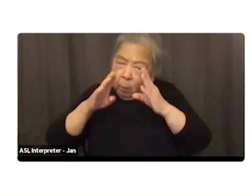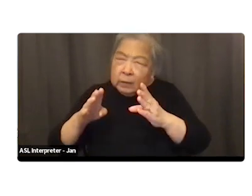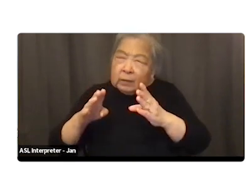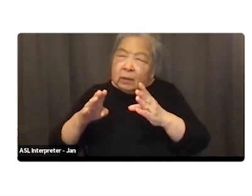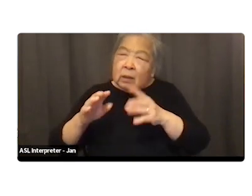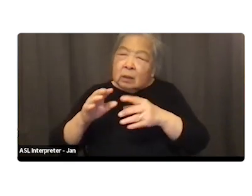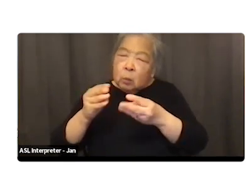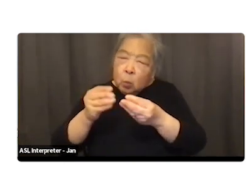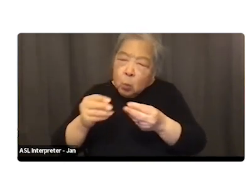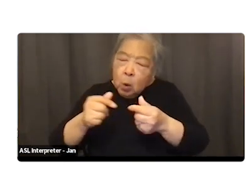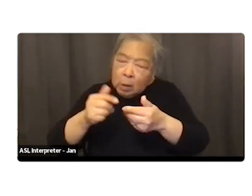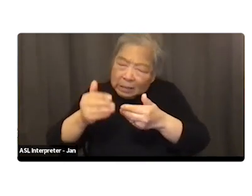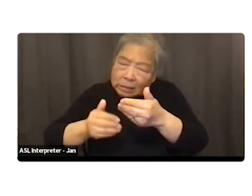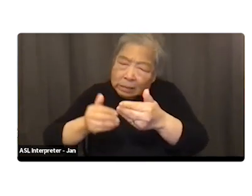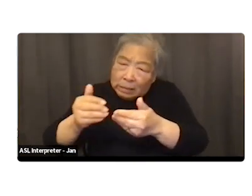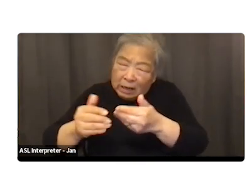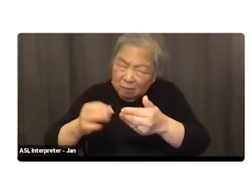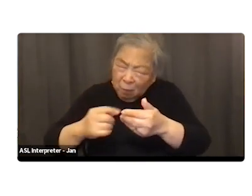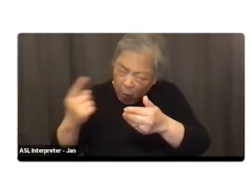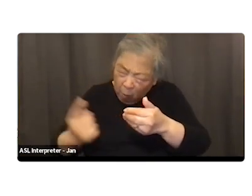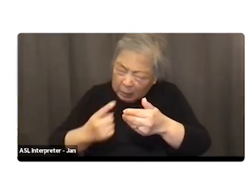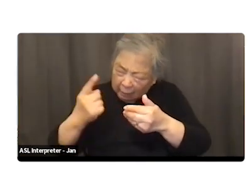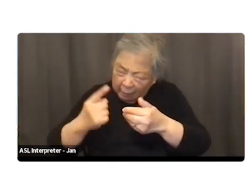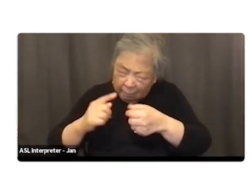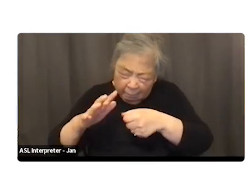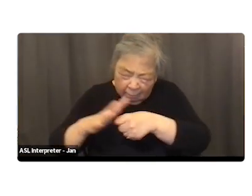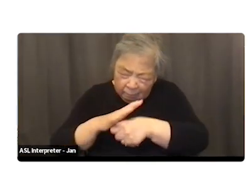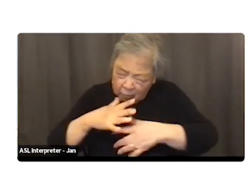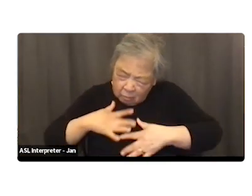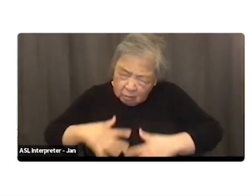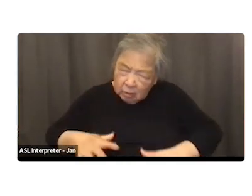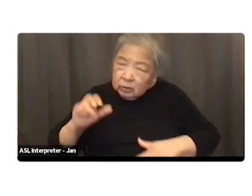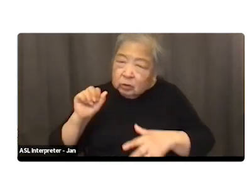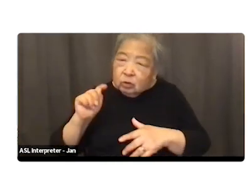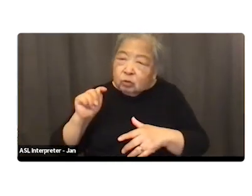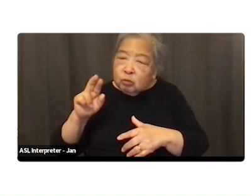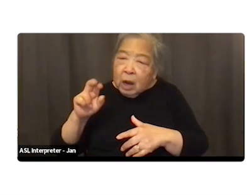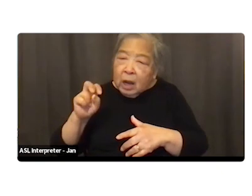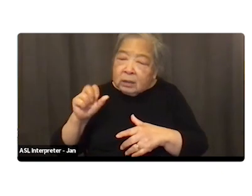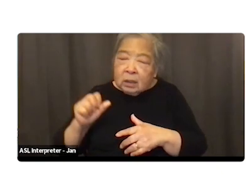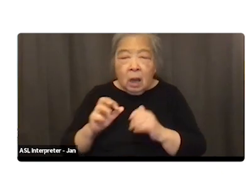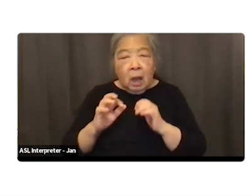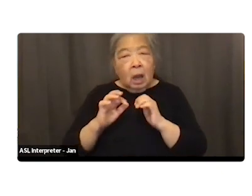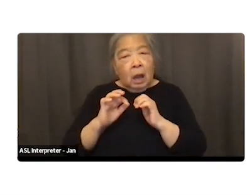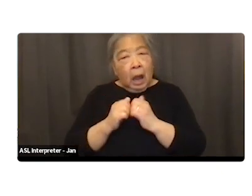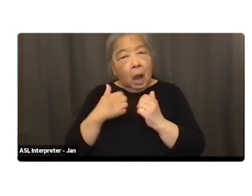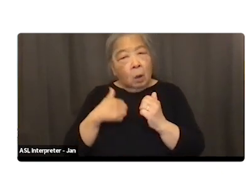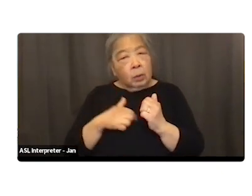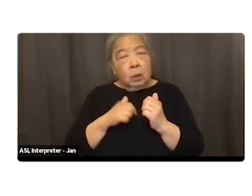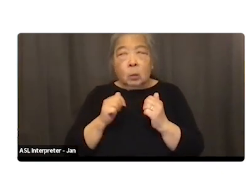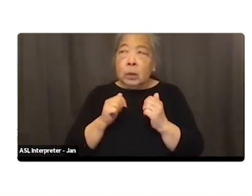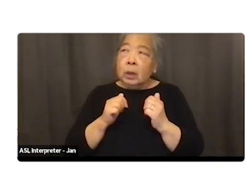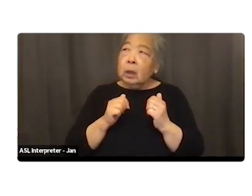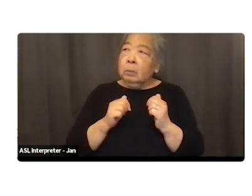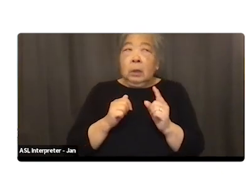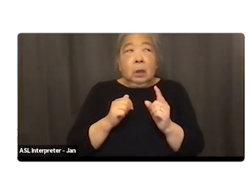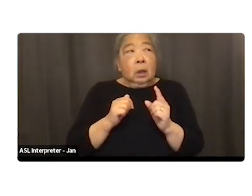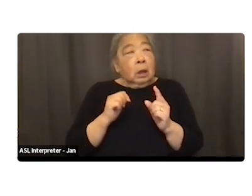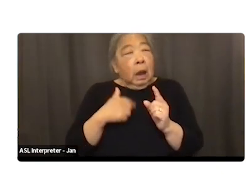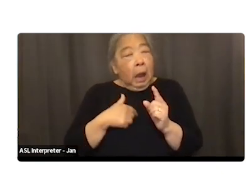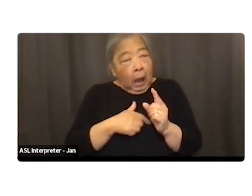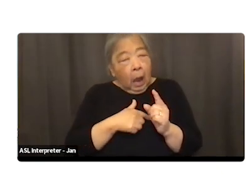constantly swimming in stress, how can we be in our freedom feelings? How can we